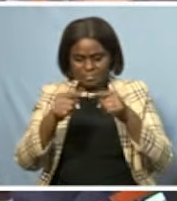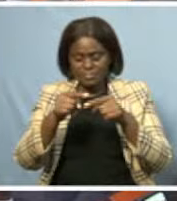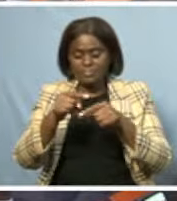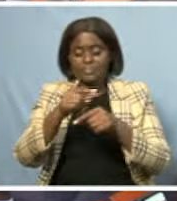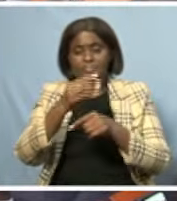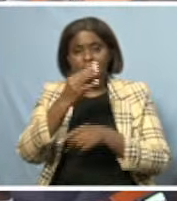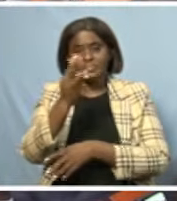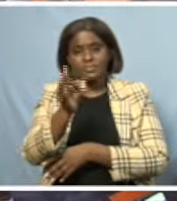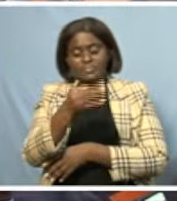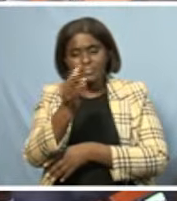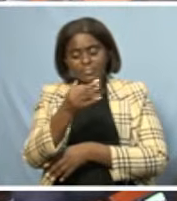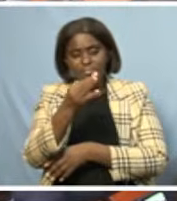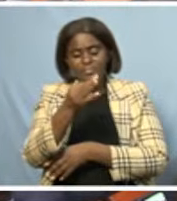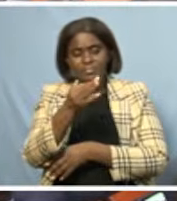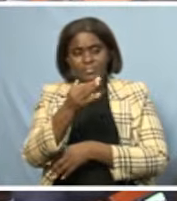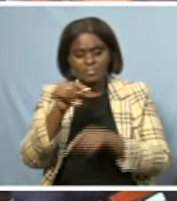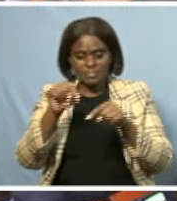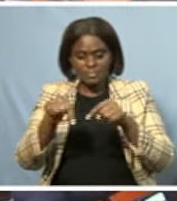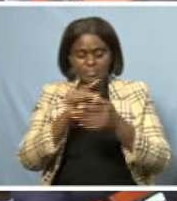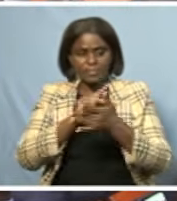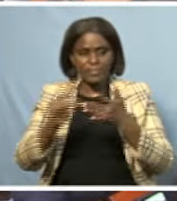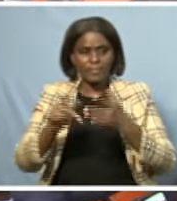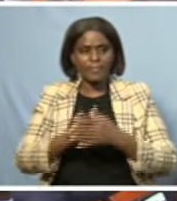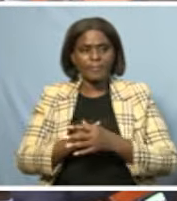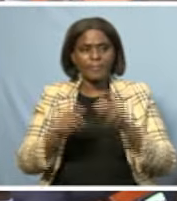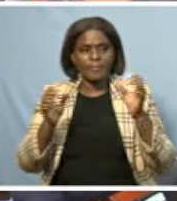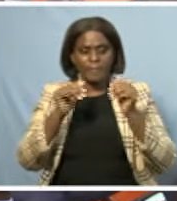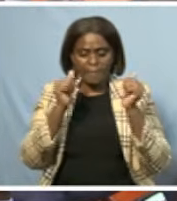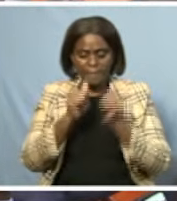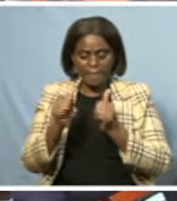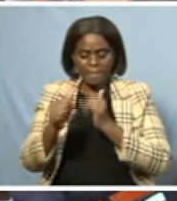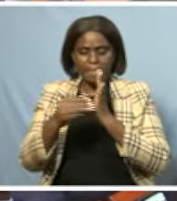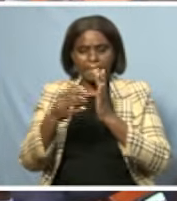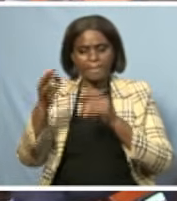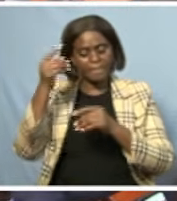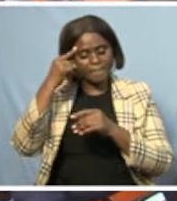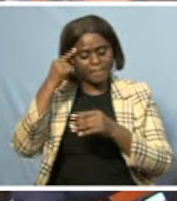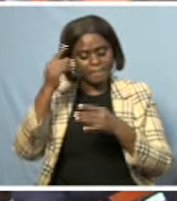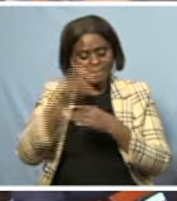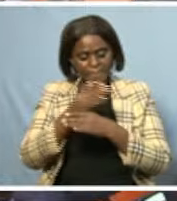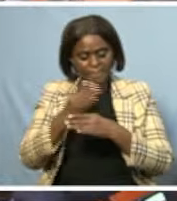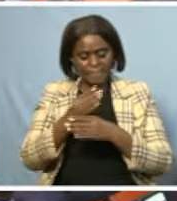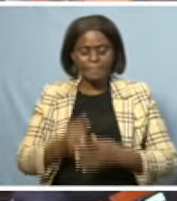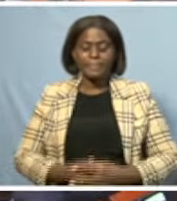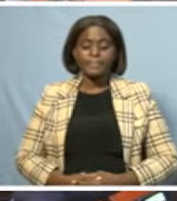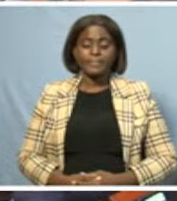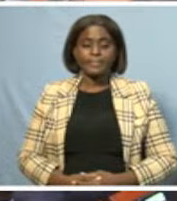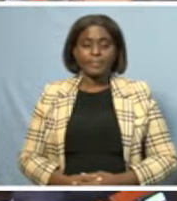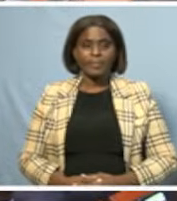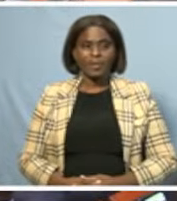to be taken on Friday this week. The acting leader of government business,